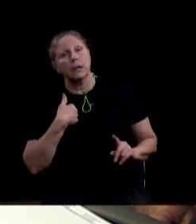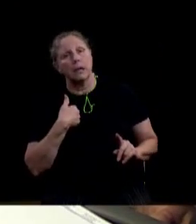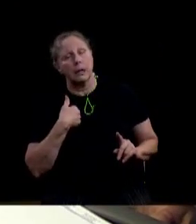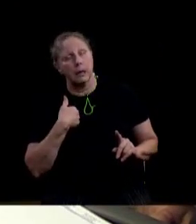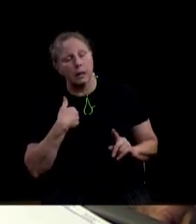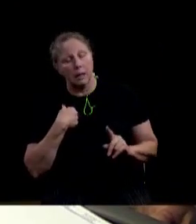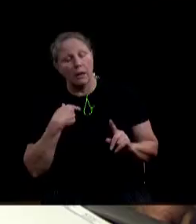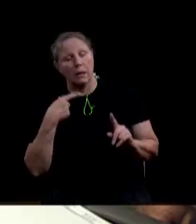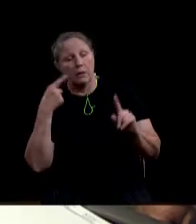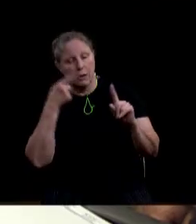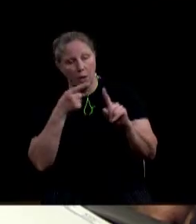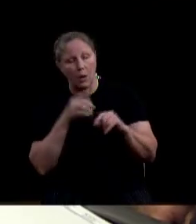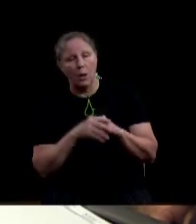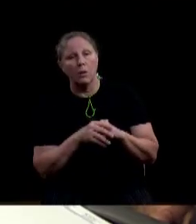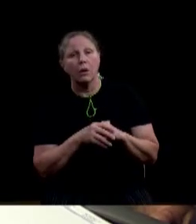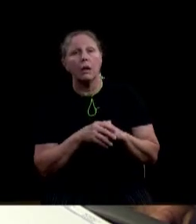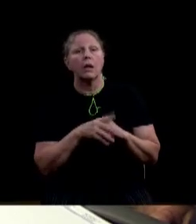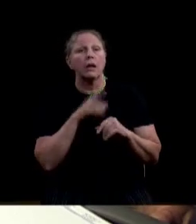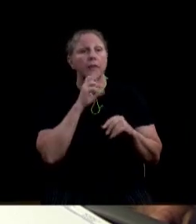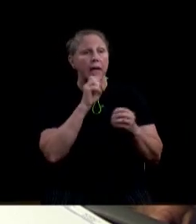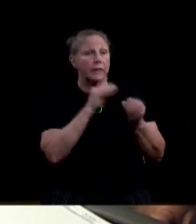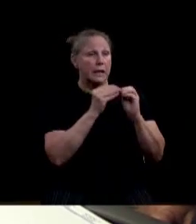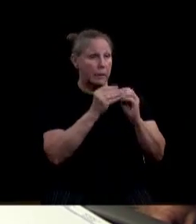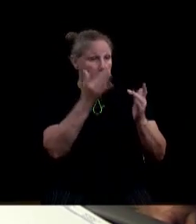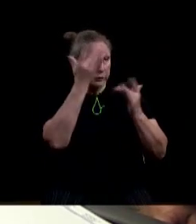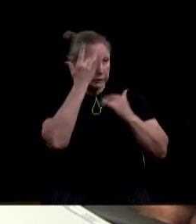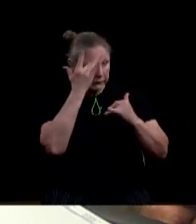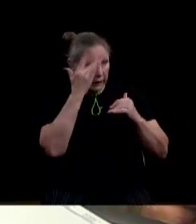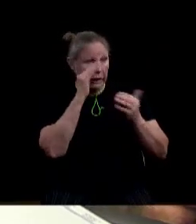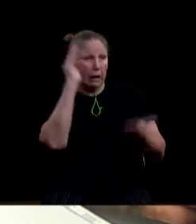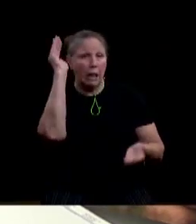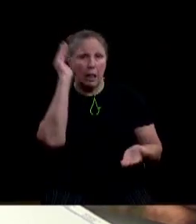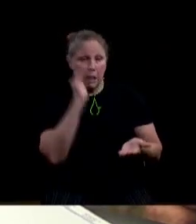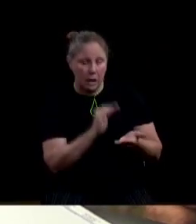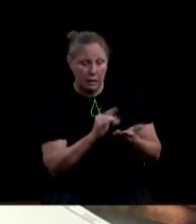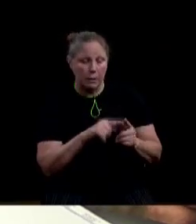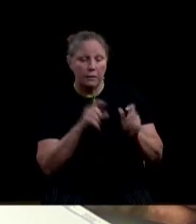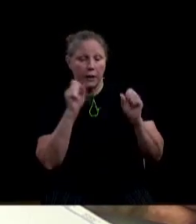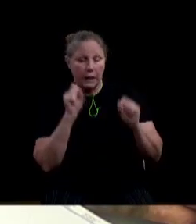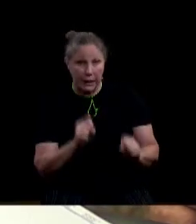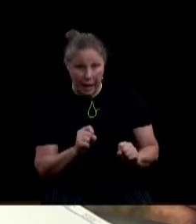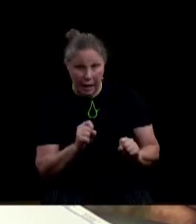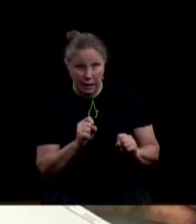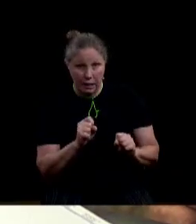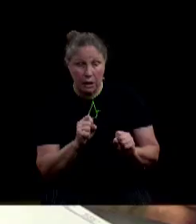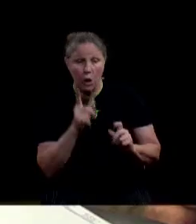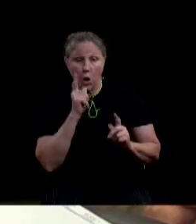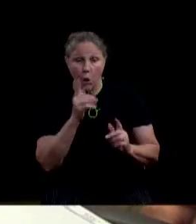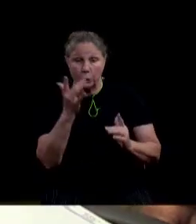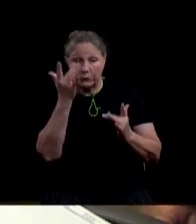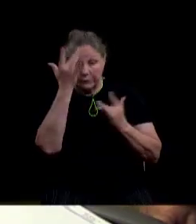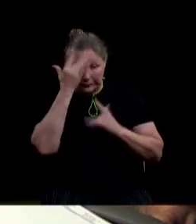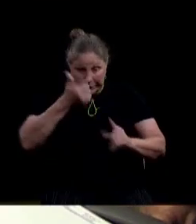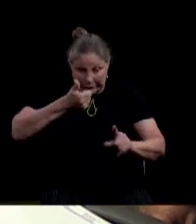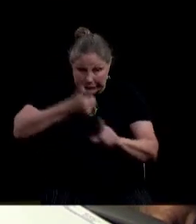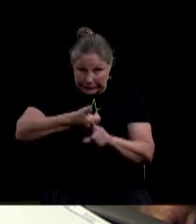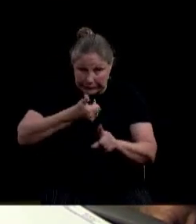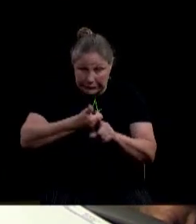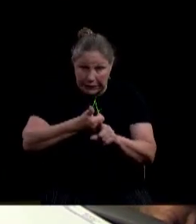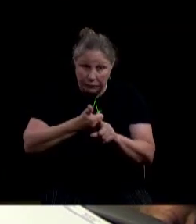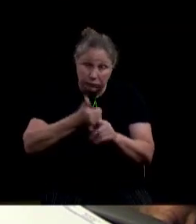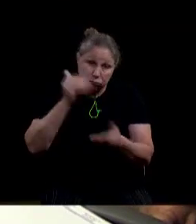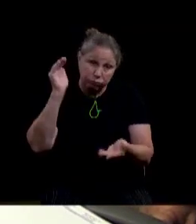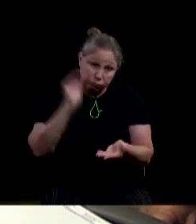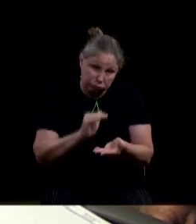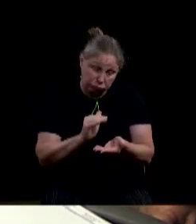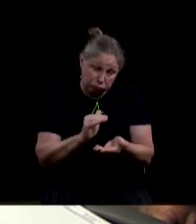can keep the number of infections down relatively low for a long